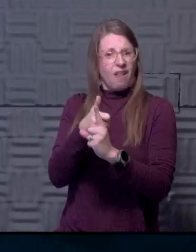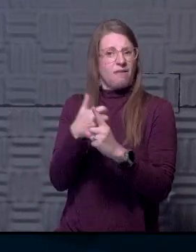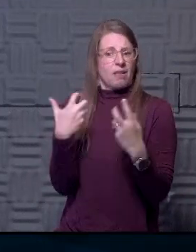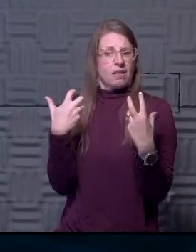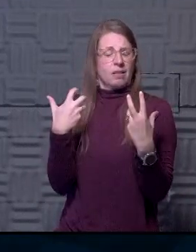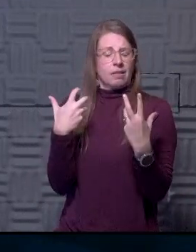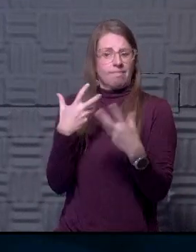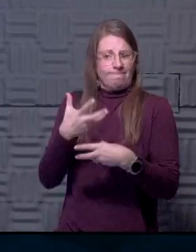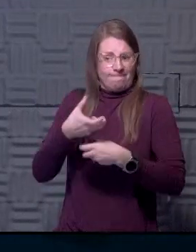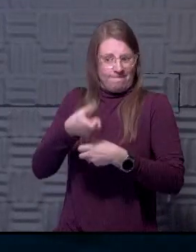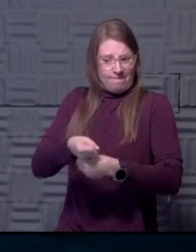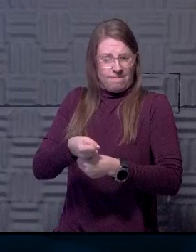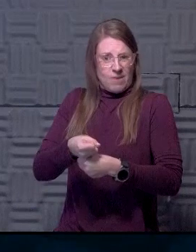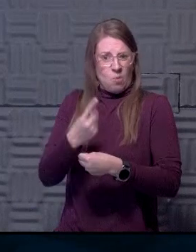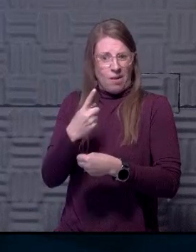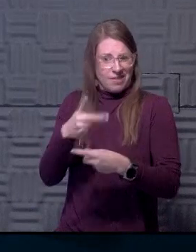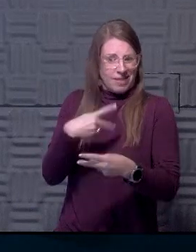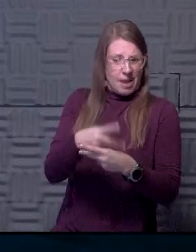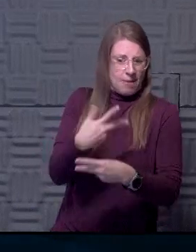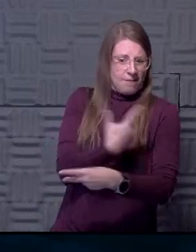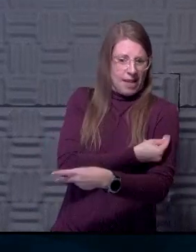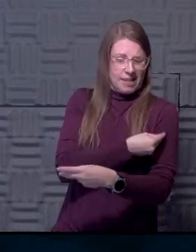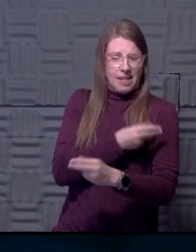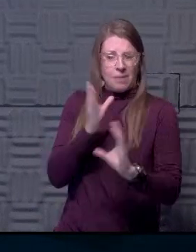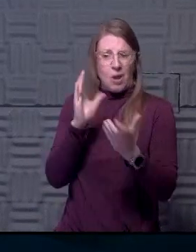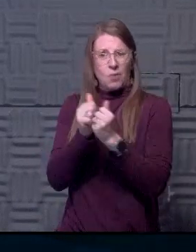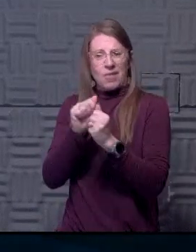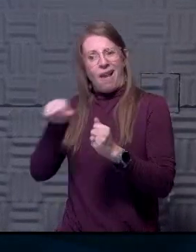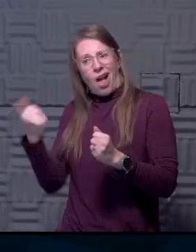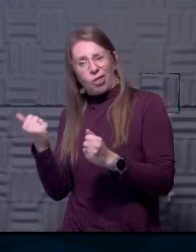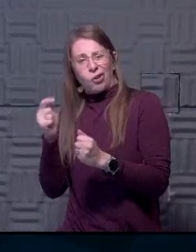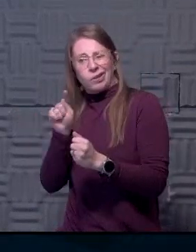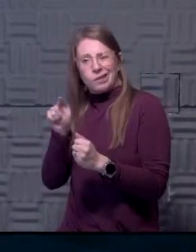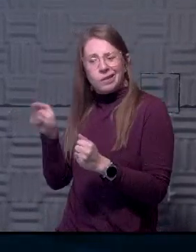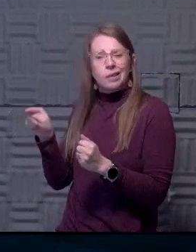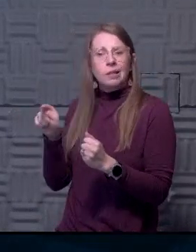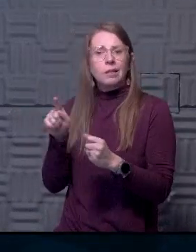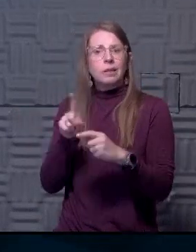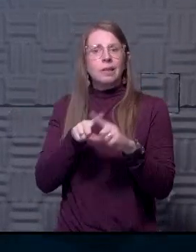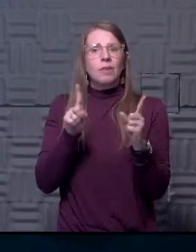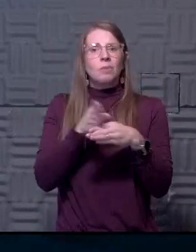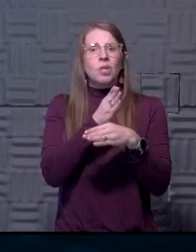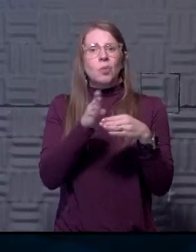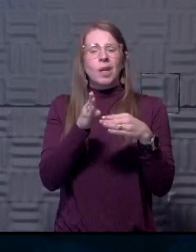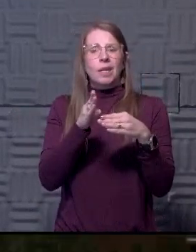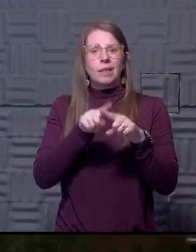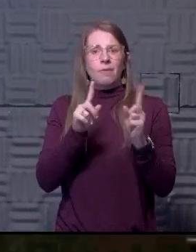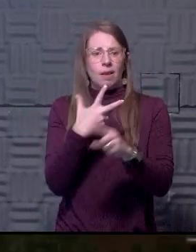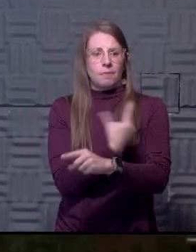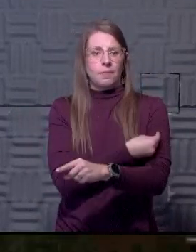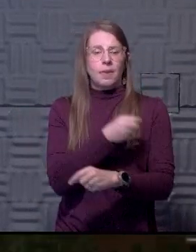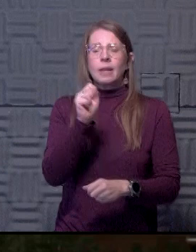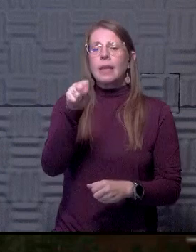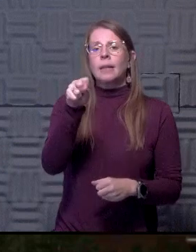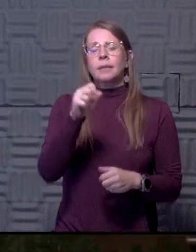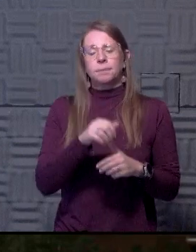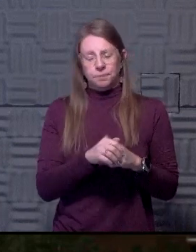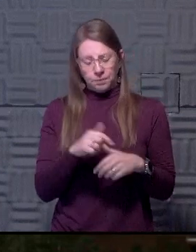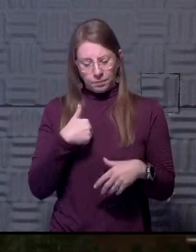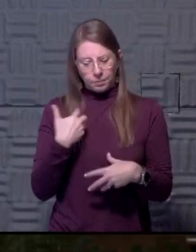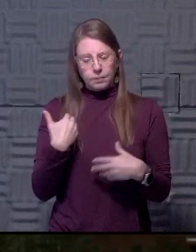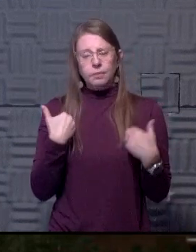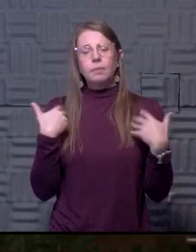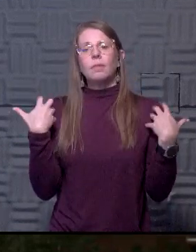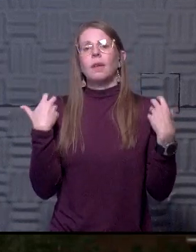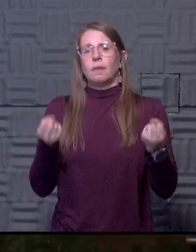of or one type of vaccine over another? Or talk to us a little bit about the differences between them. Yes, absolutely. I have confidence